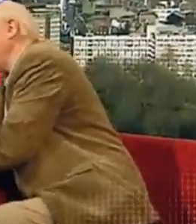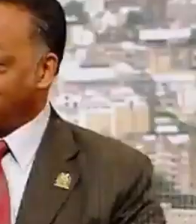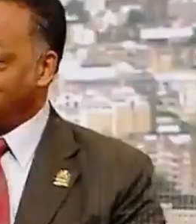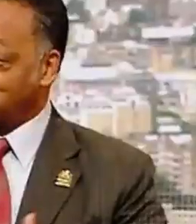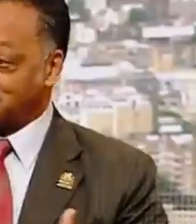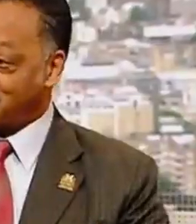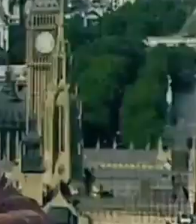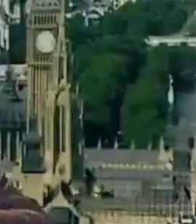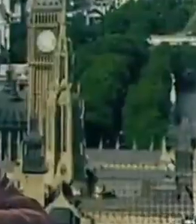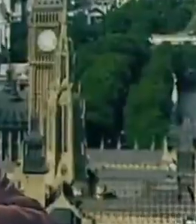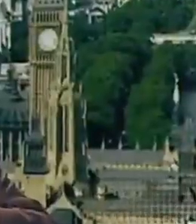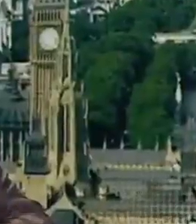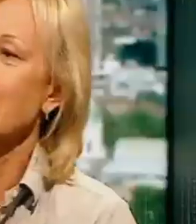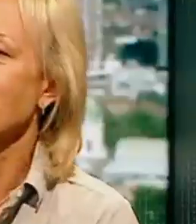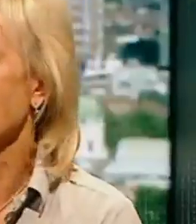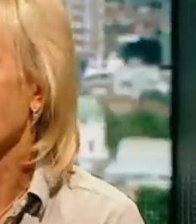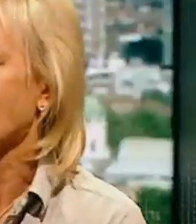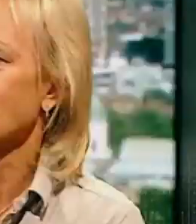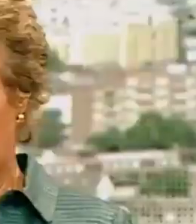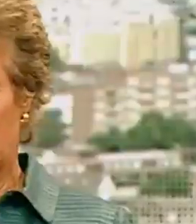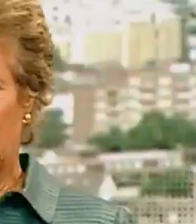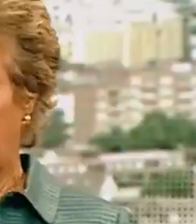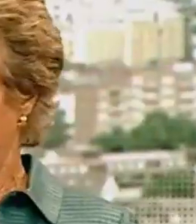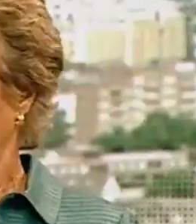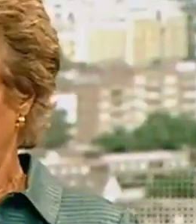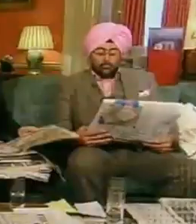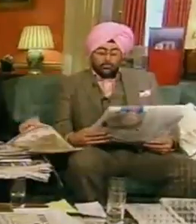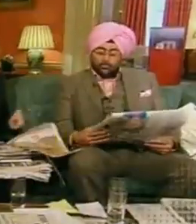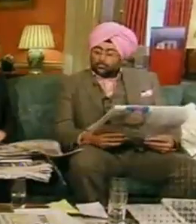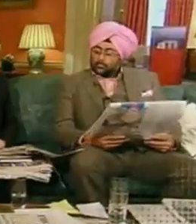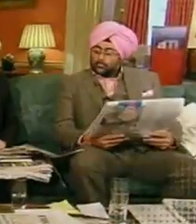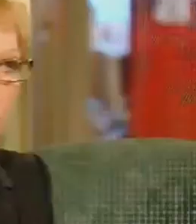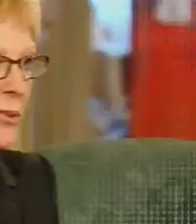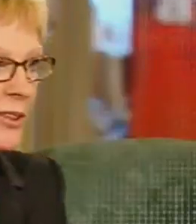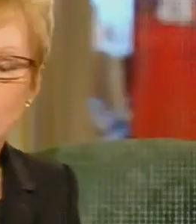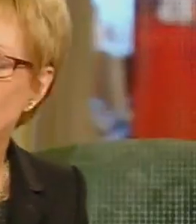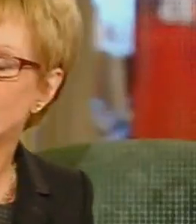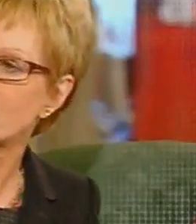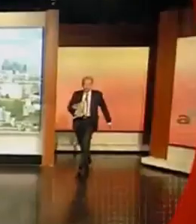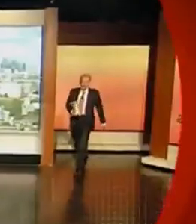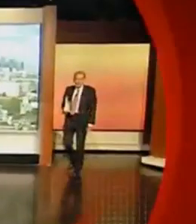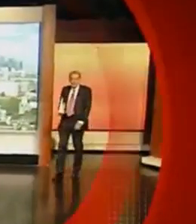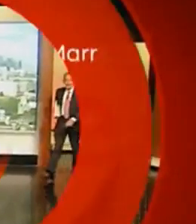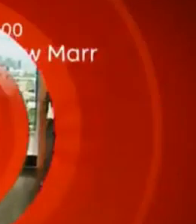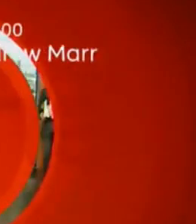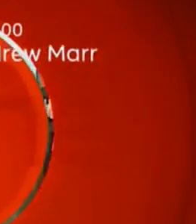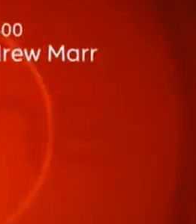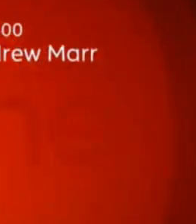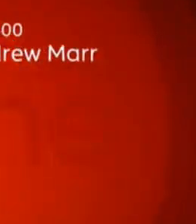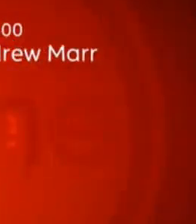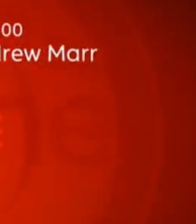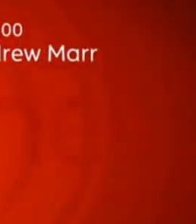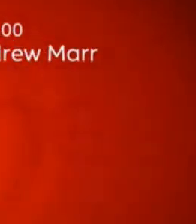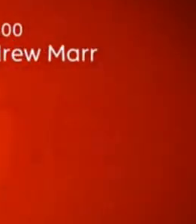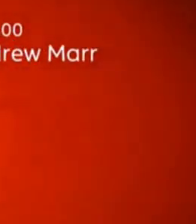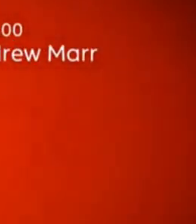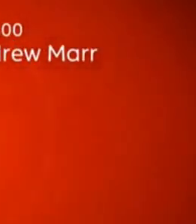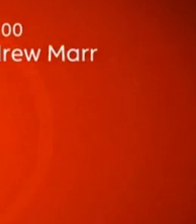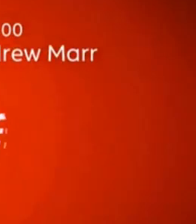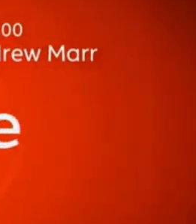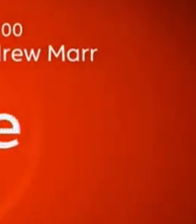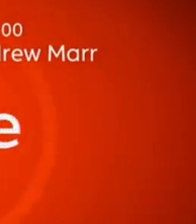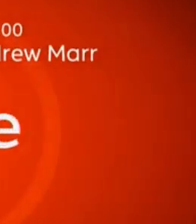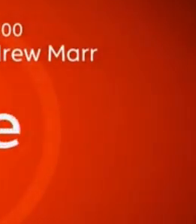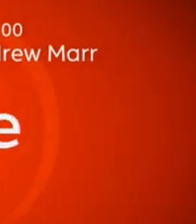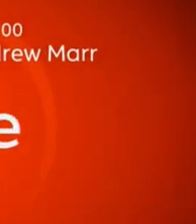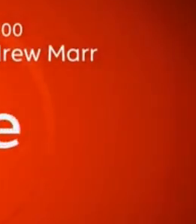guide, the opinion pages, sporting legends, and the crossword. Wake up to Sunday mornings with the Andrew